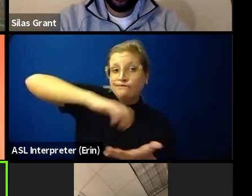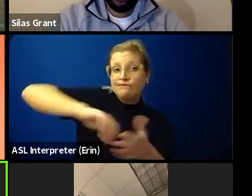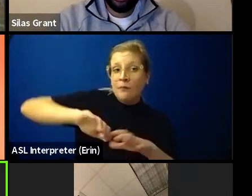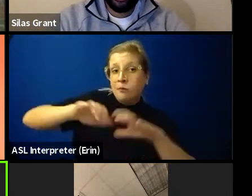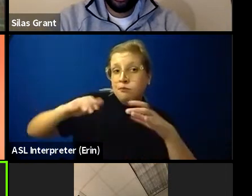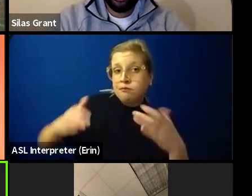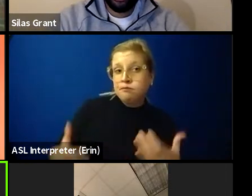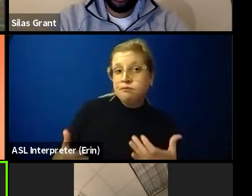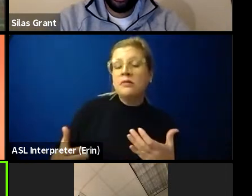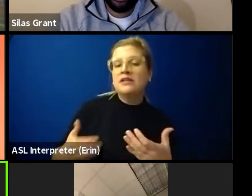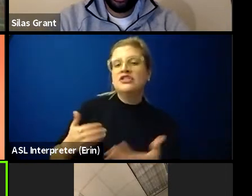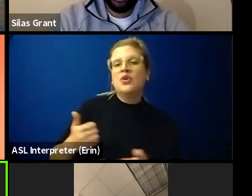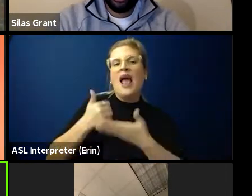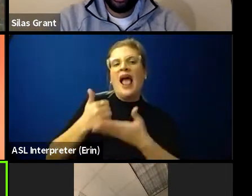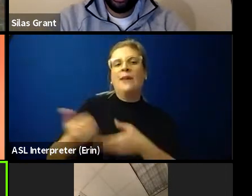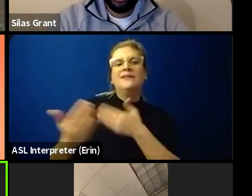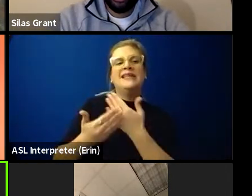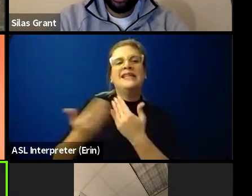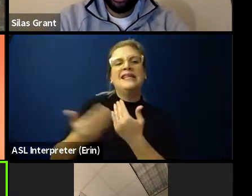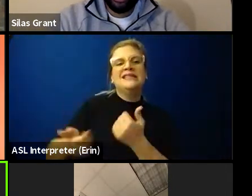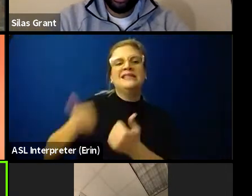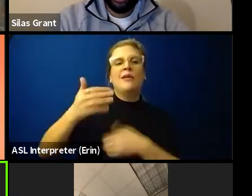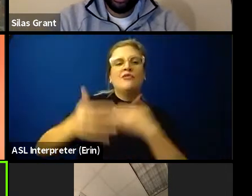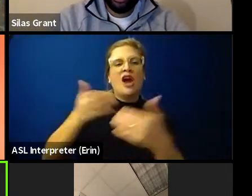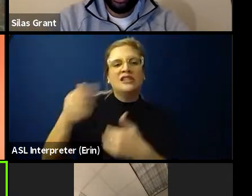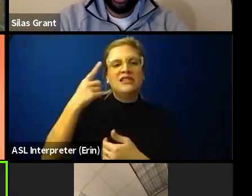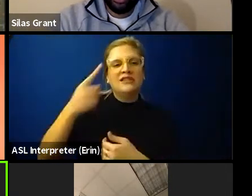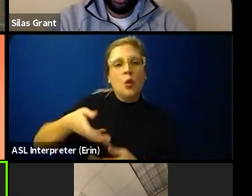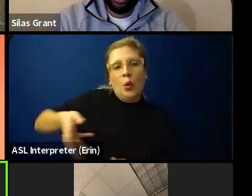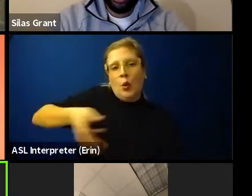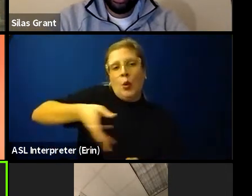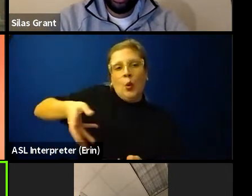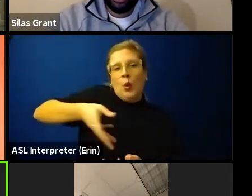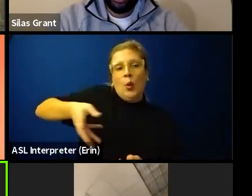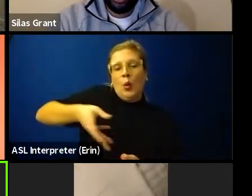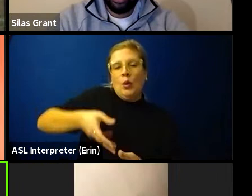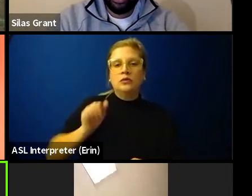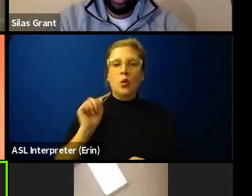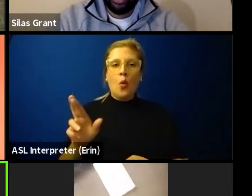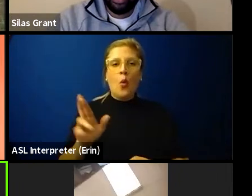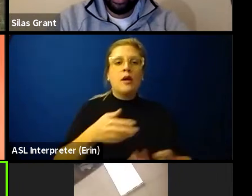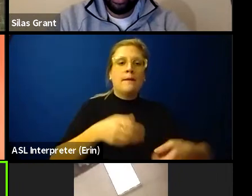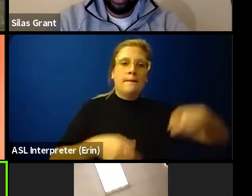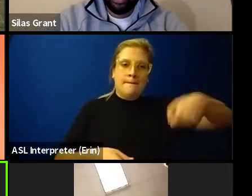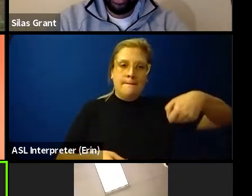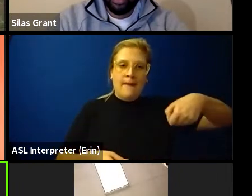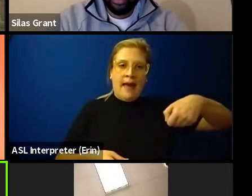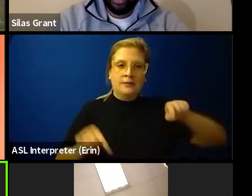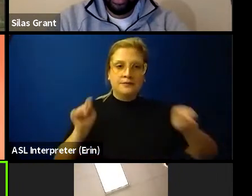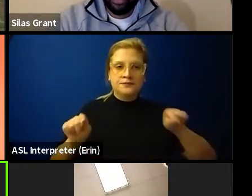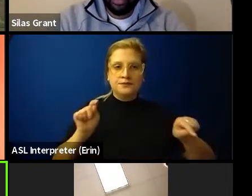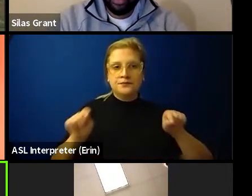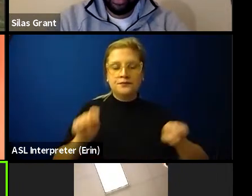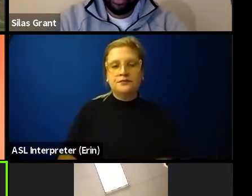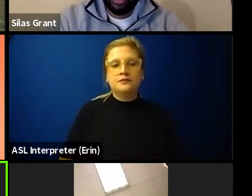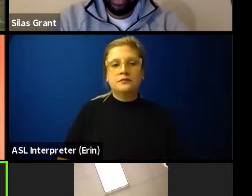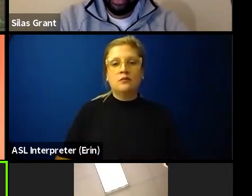the vacuum process, residents are also asked to keep vehicles away from the curb lane on scheduled collection